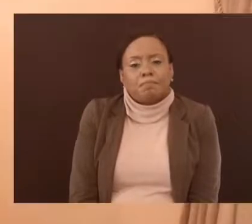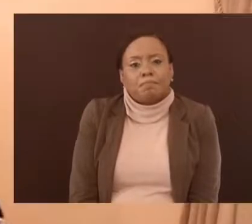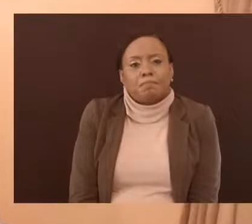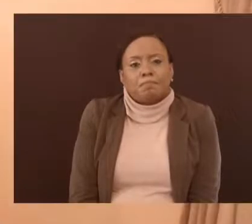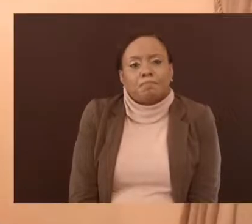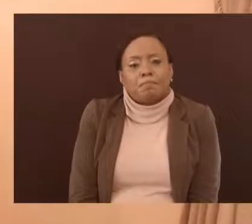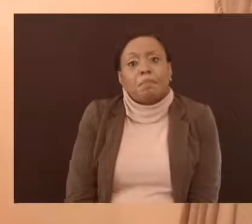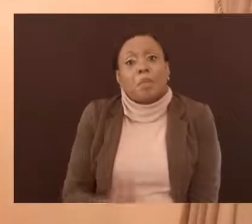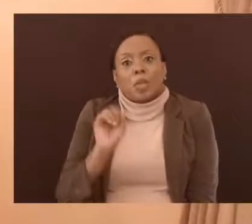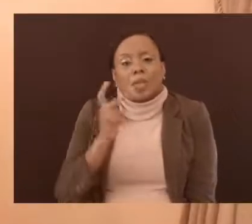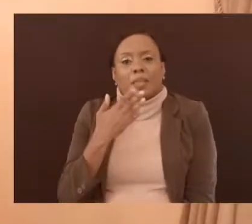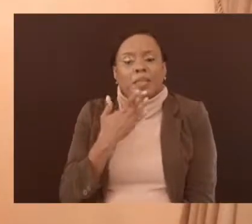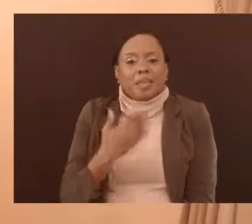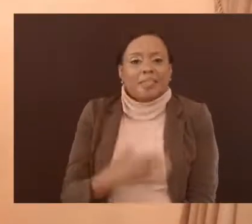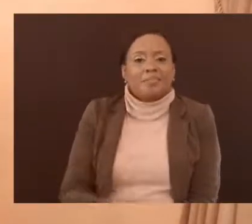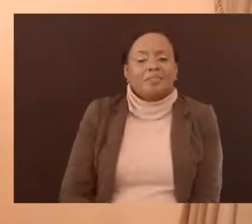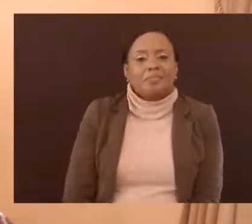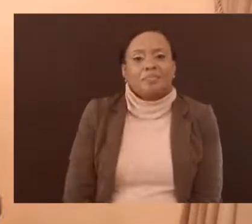Thank you, Wendy.